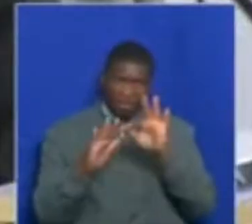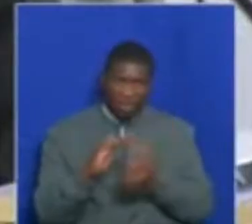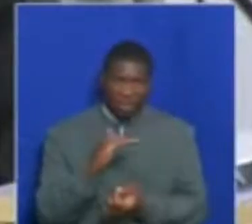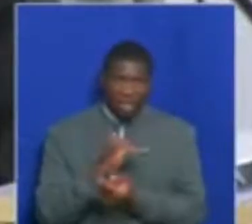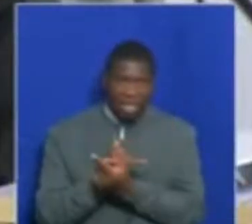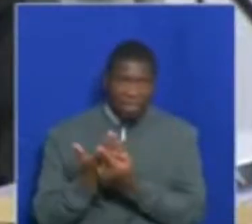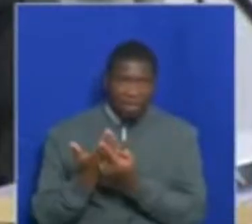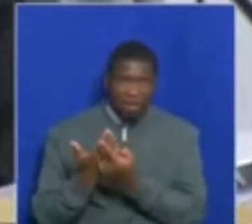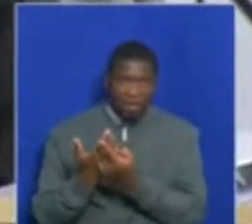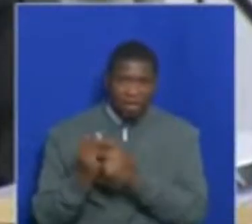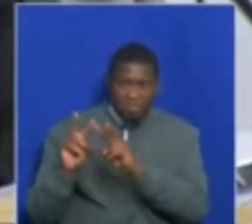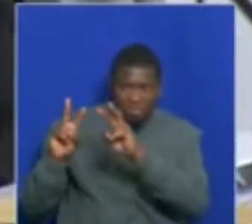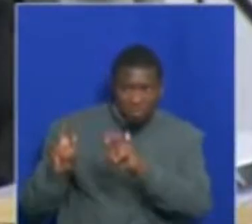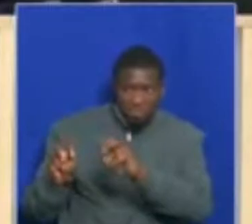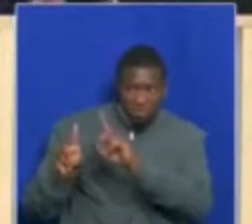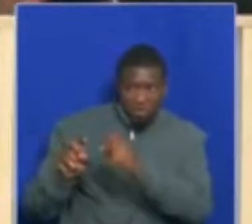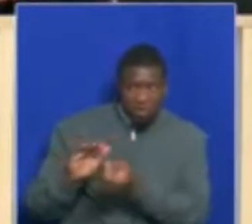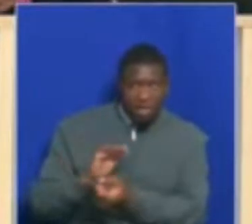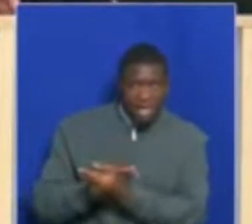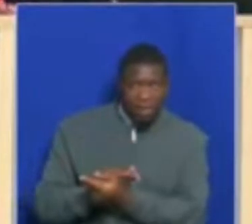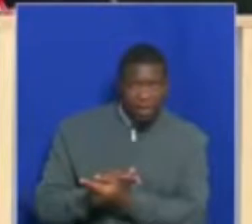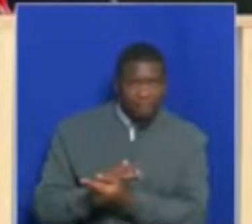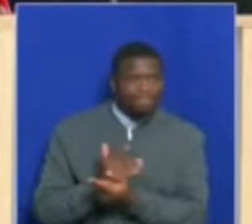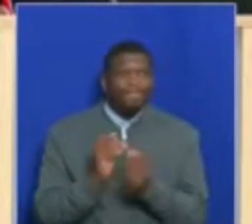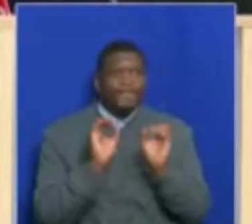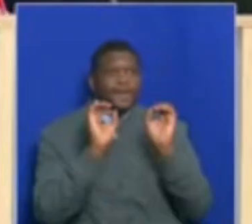Nothing. Is it